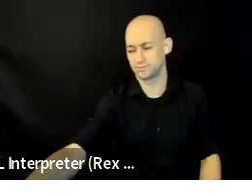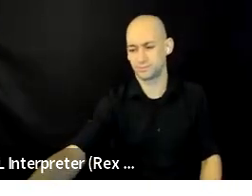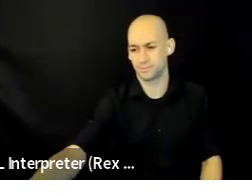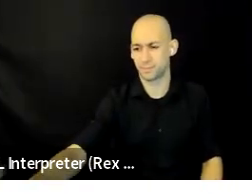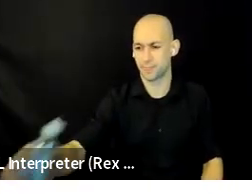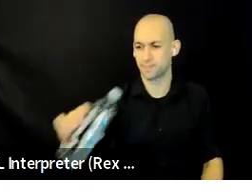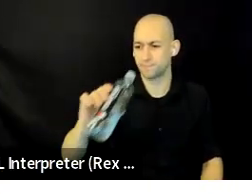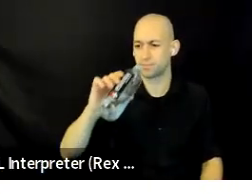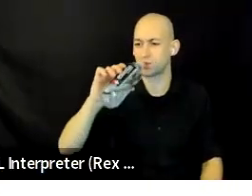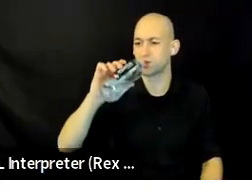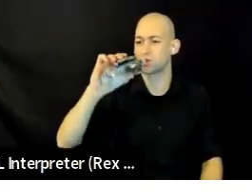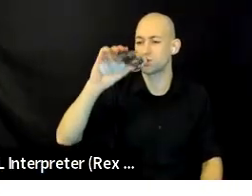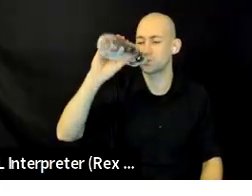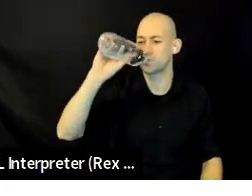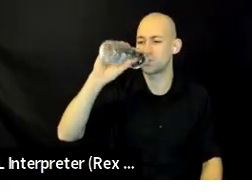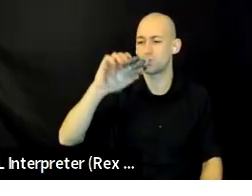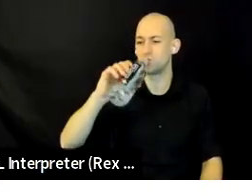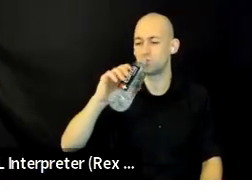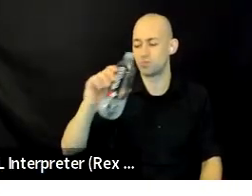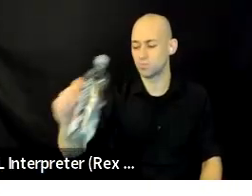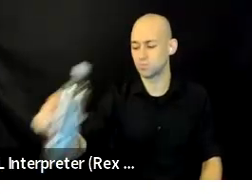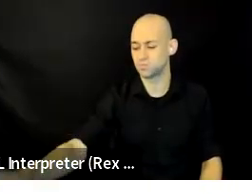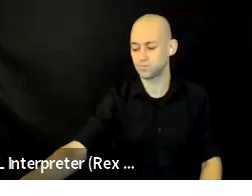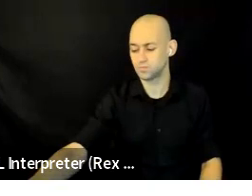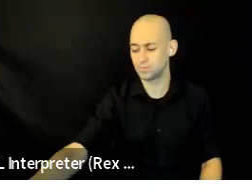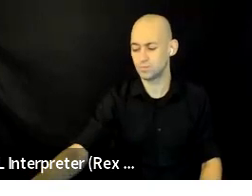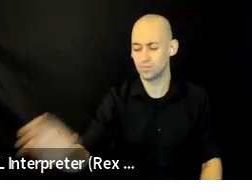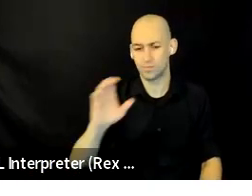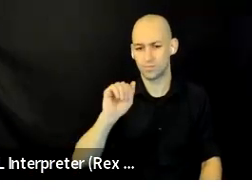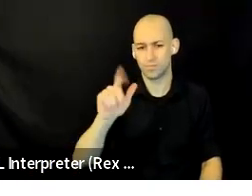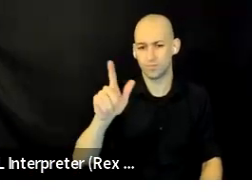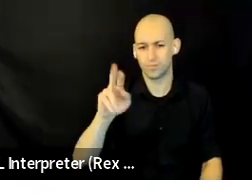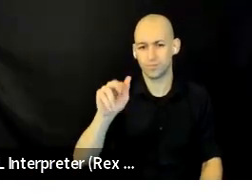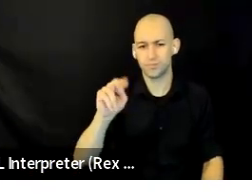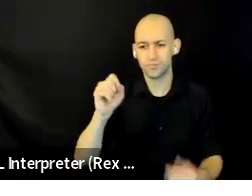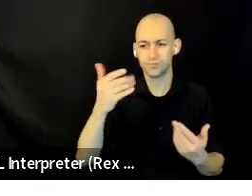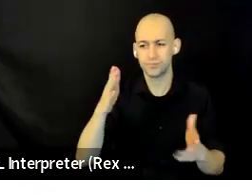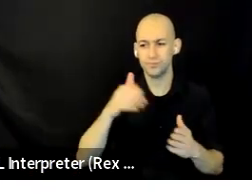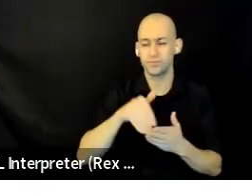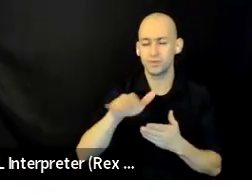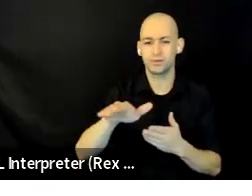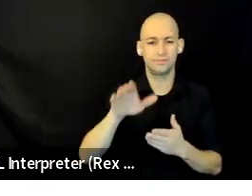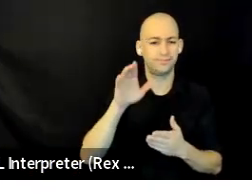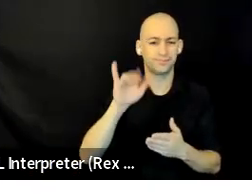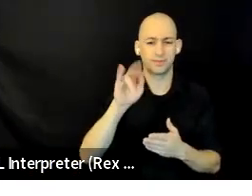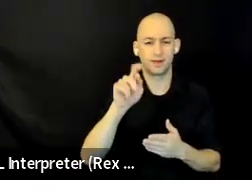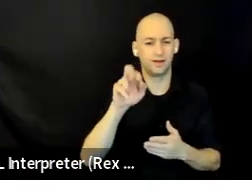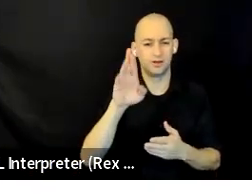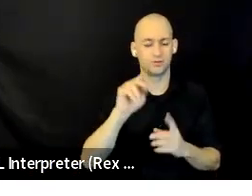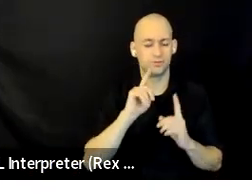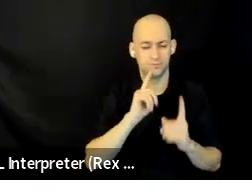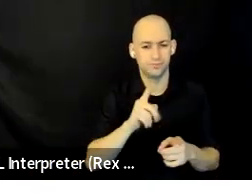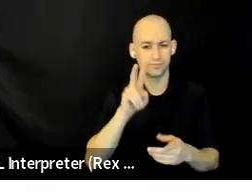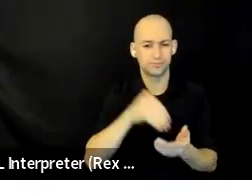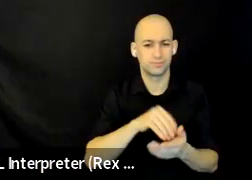So Caltrans originally released the interim CSIS 1.0 version back in December of 2021 to